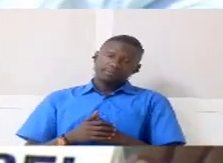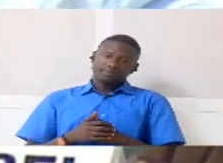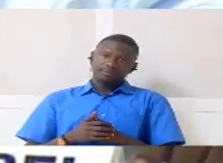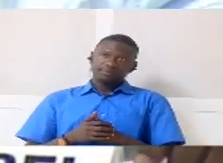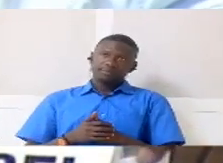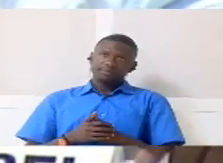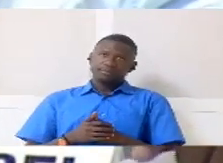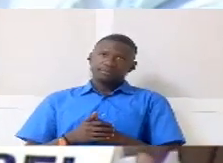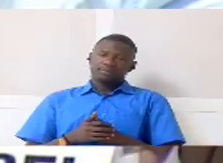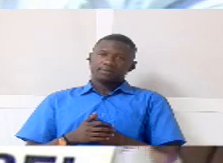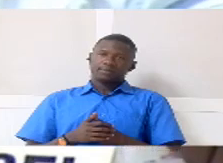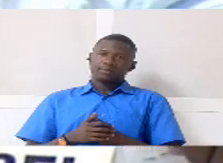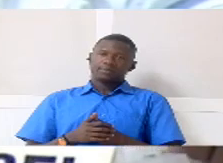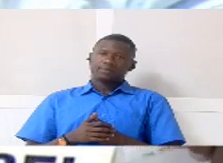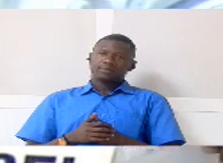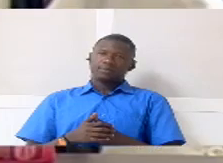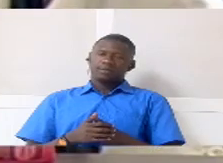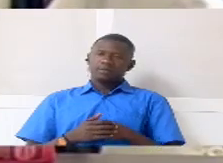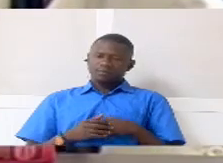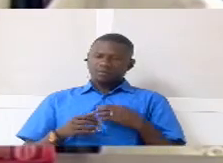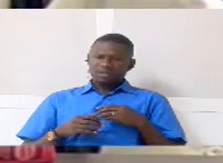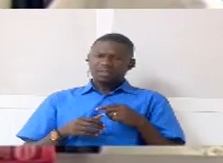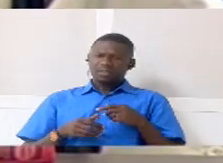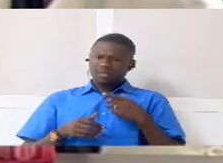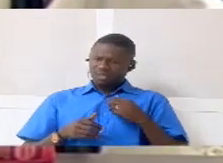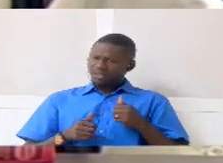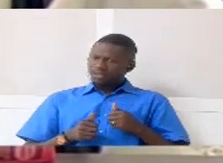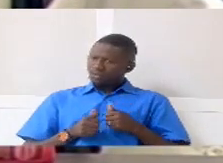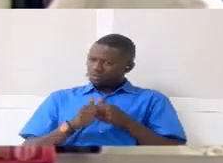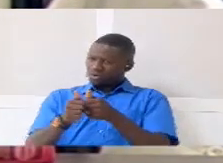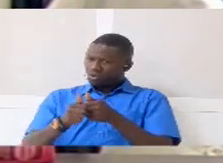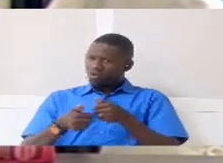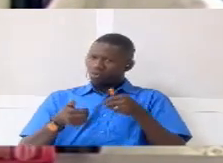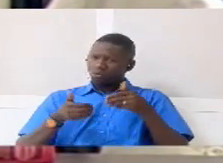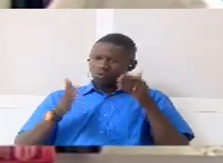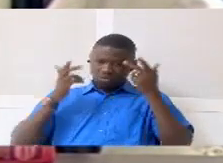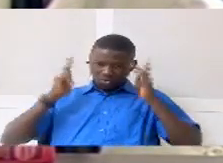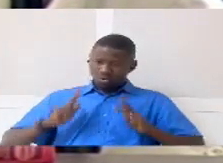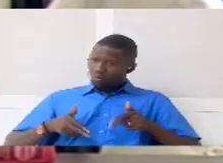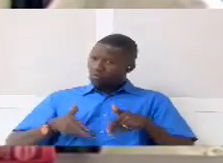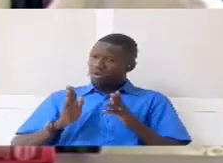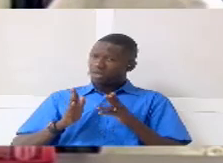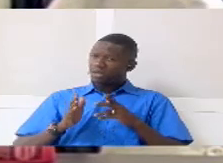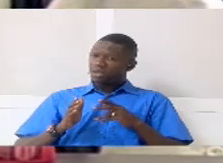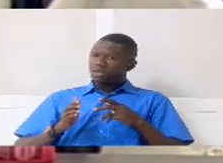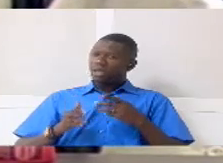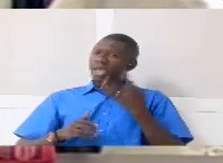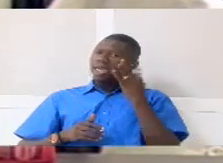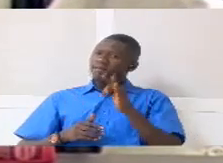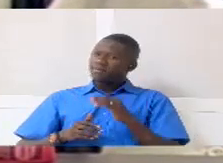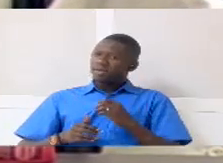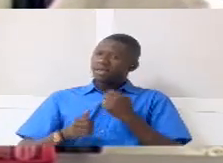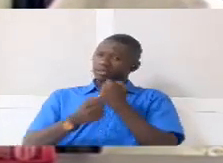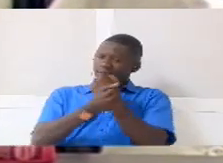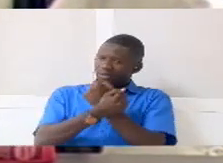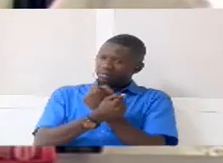officer to the security wing? Folu nyim ni luata tanyola le security officer ni omuta pour ka samba security wing folu